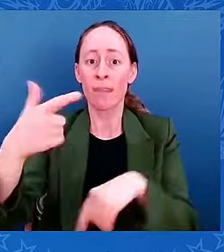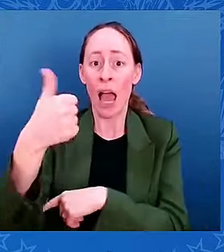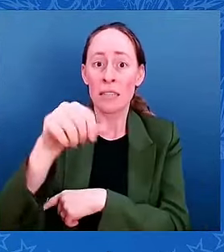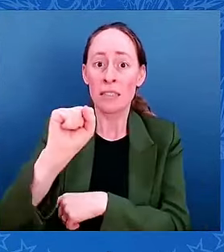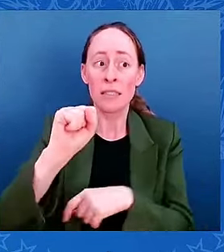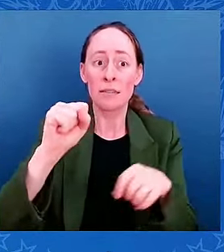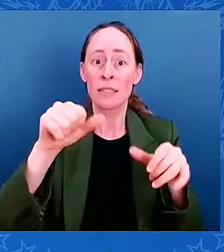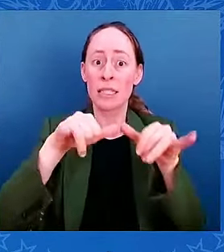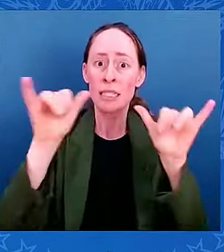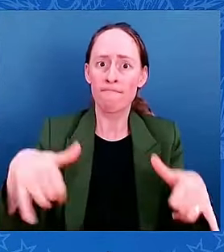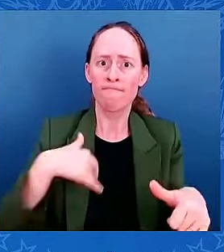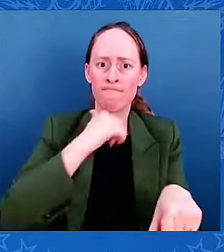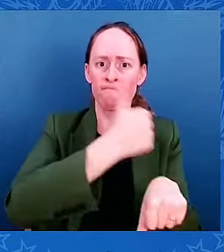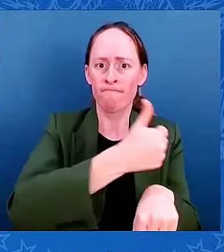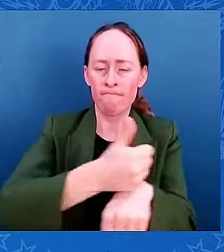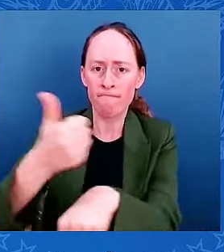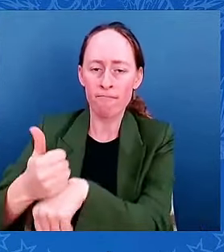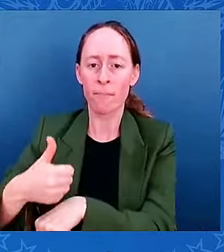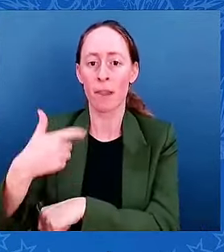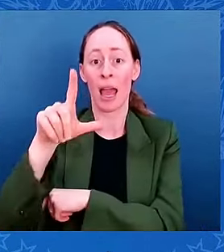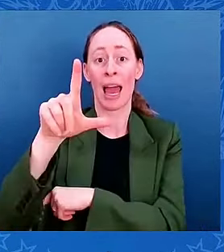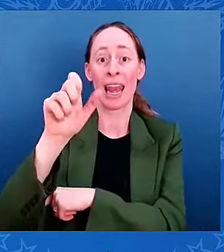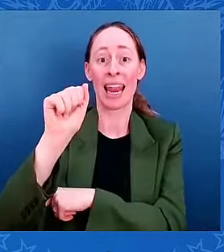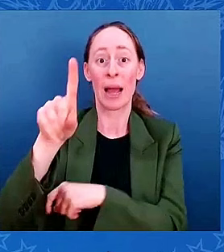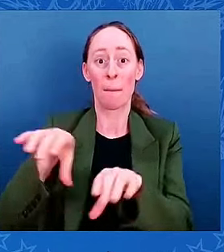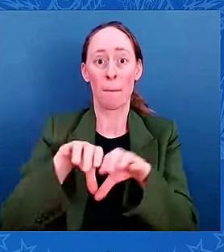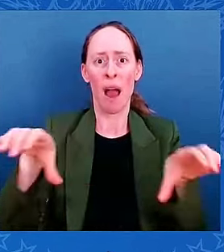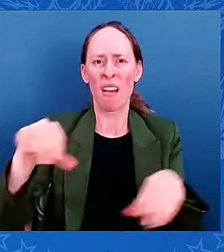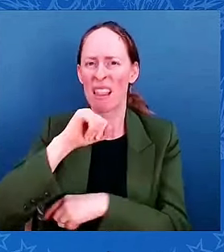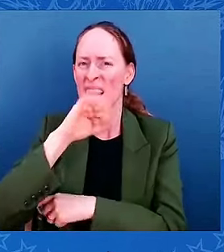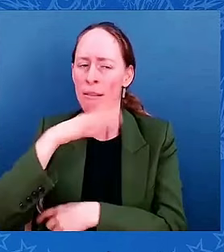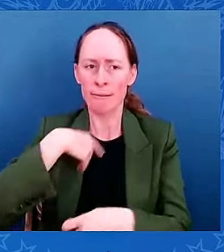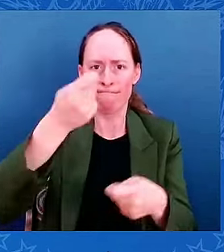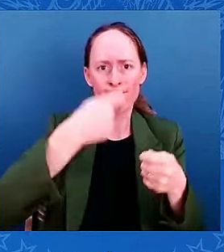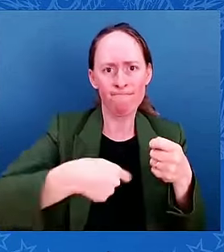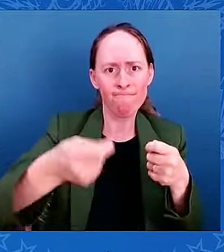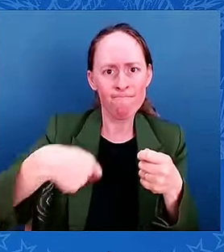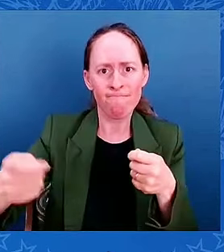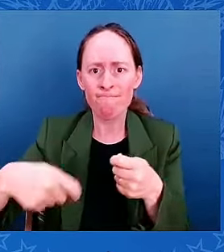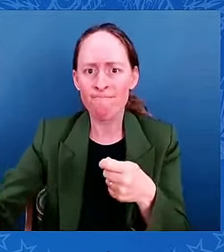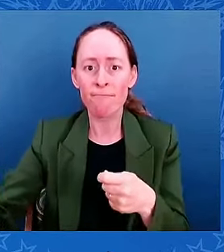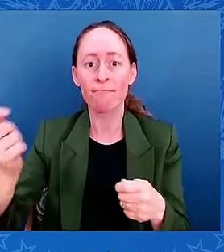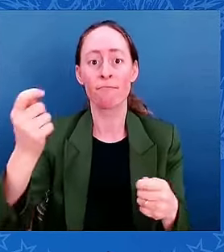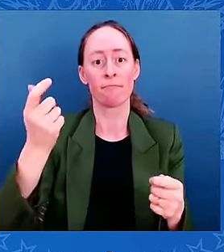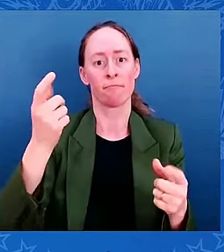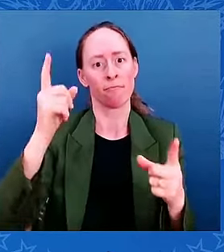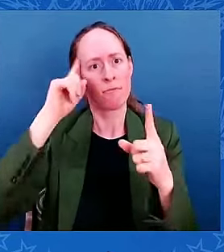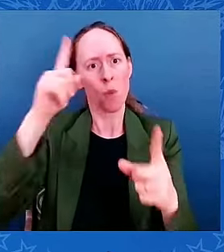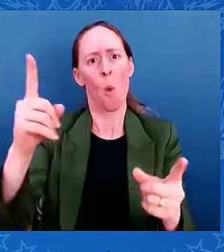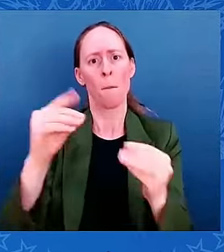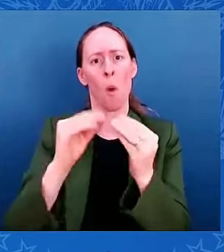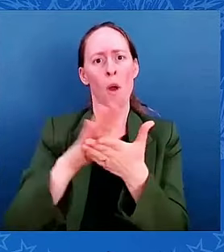We deliver clean and affordable energy, and we build the future of American semiconductor manufacturing.